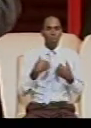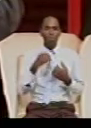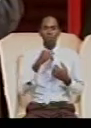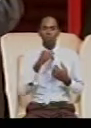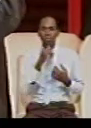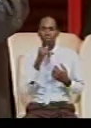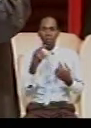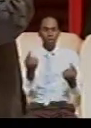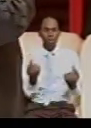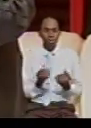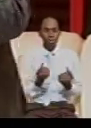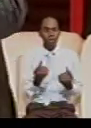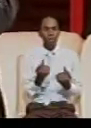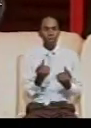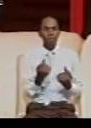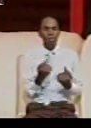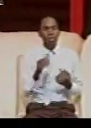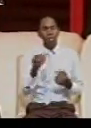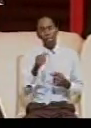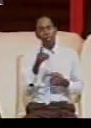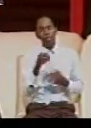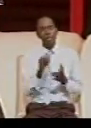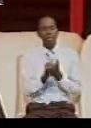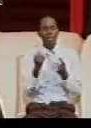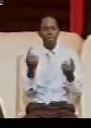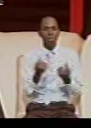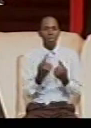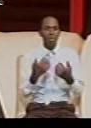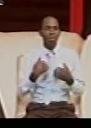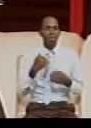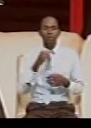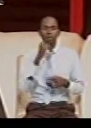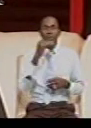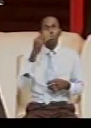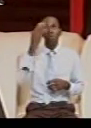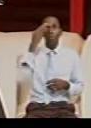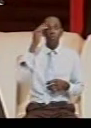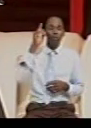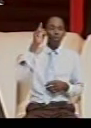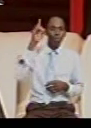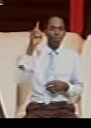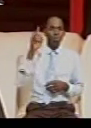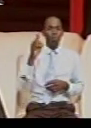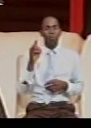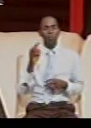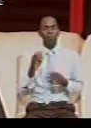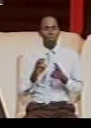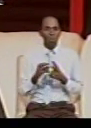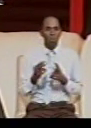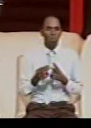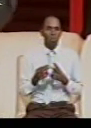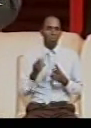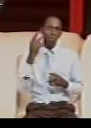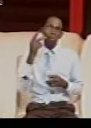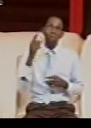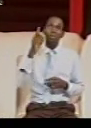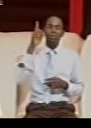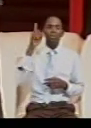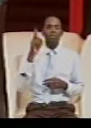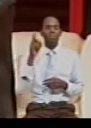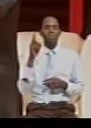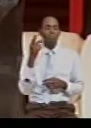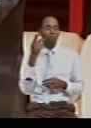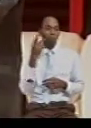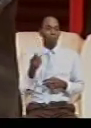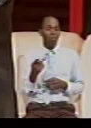him, neither known him. Whosoever sinneth, how does that happen again?